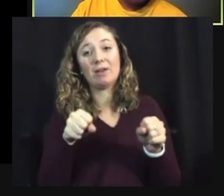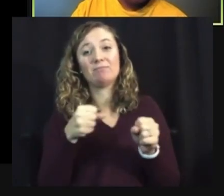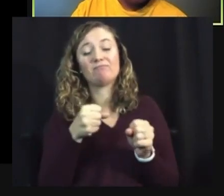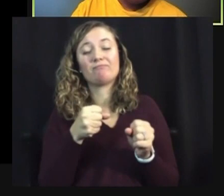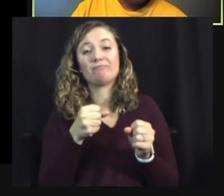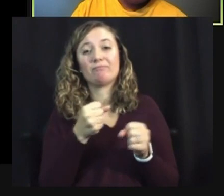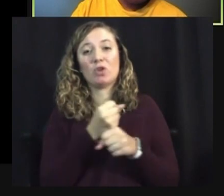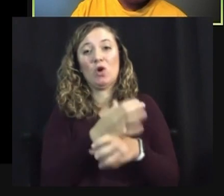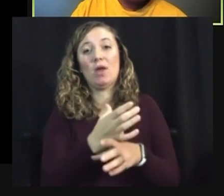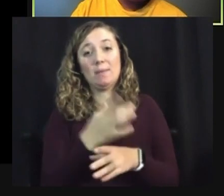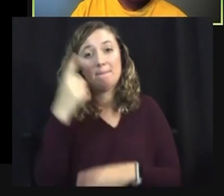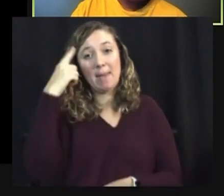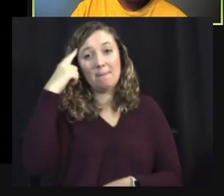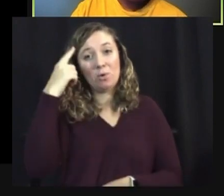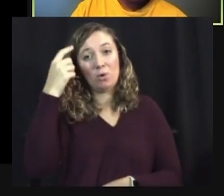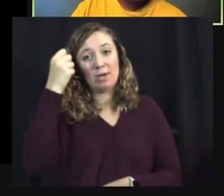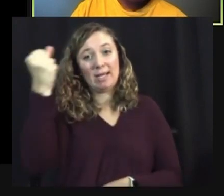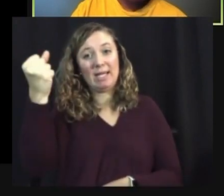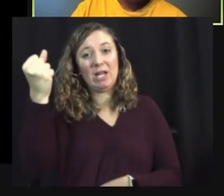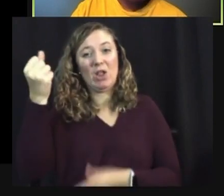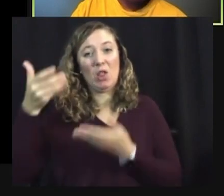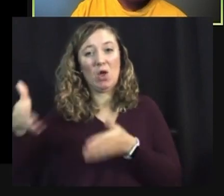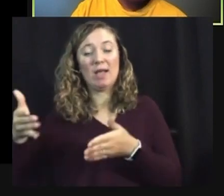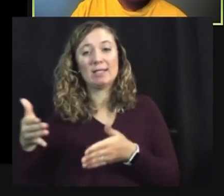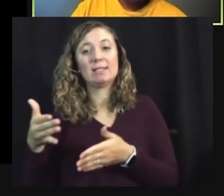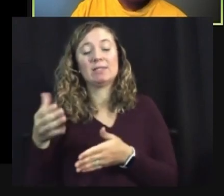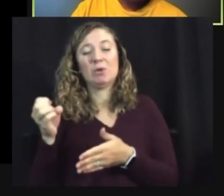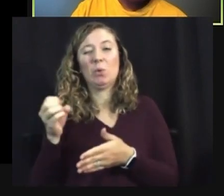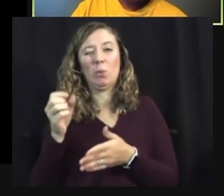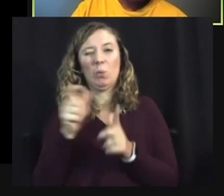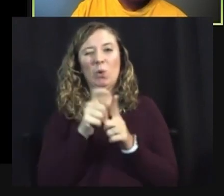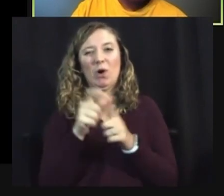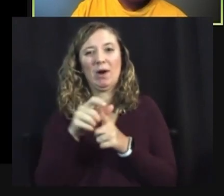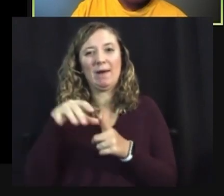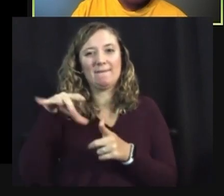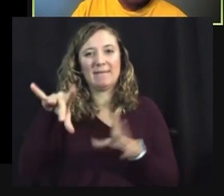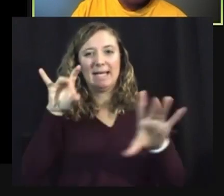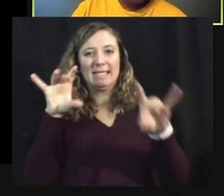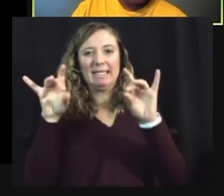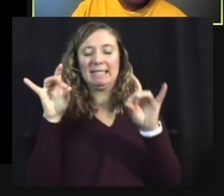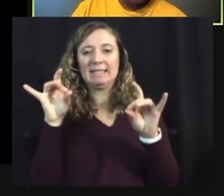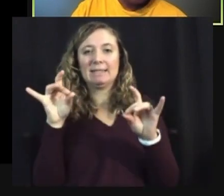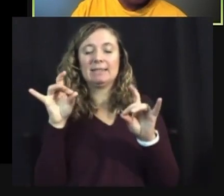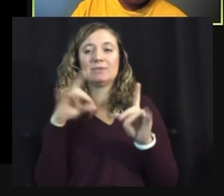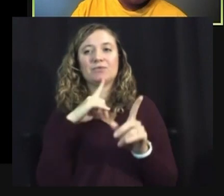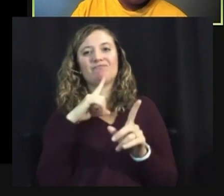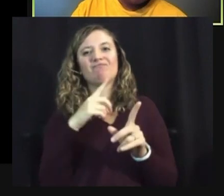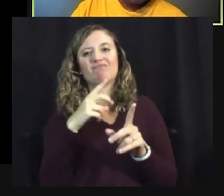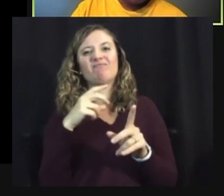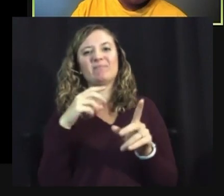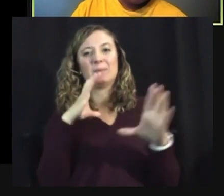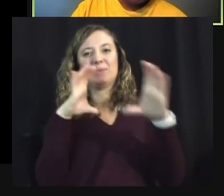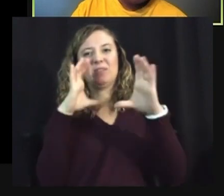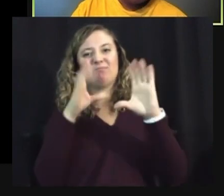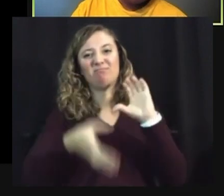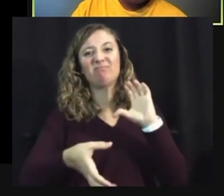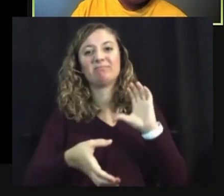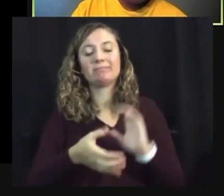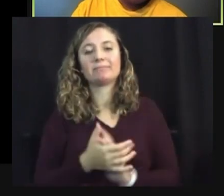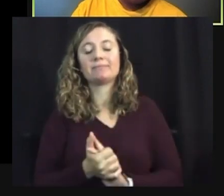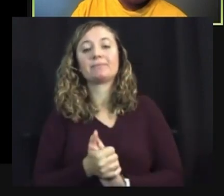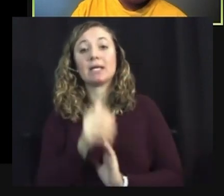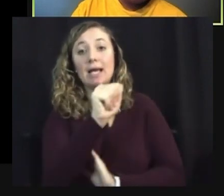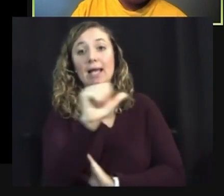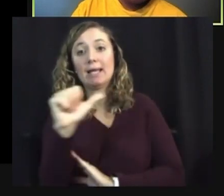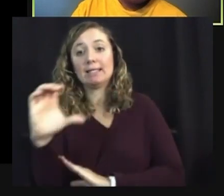word finding and can be another reason for communication breakdown. AAC allows my thoughts and